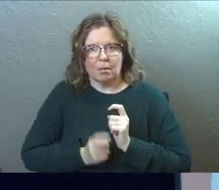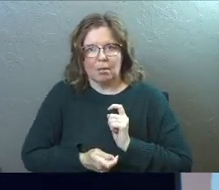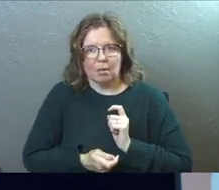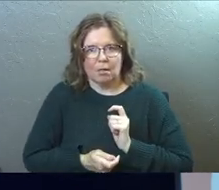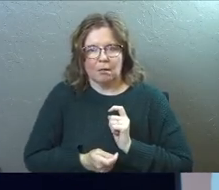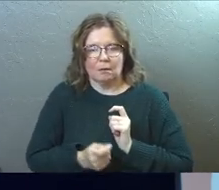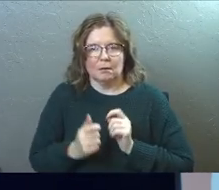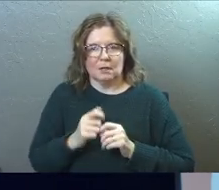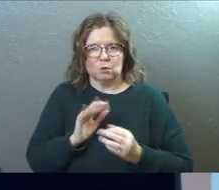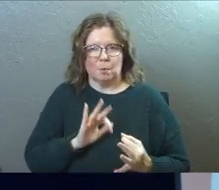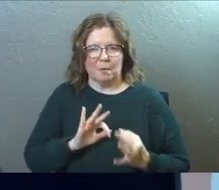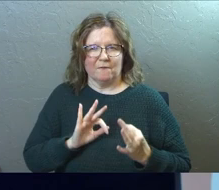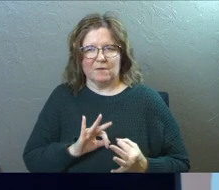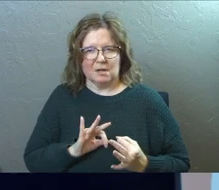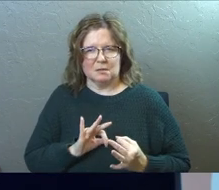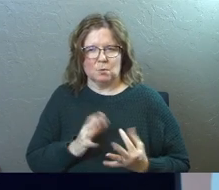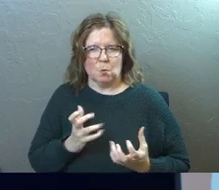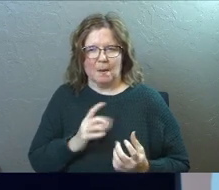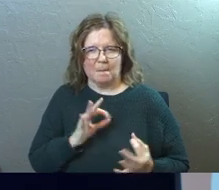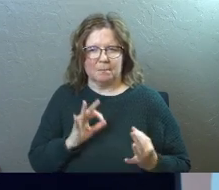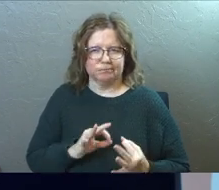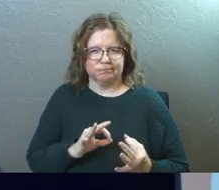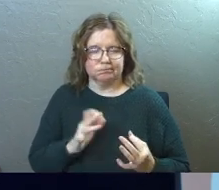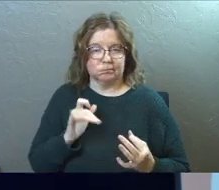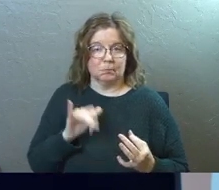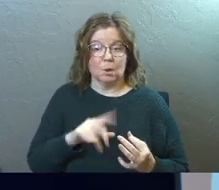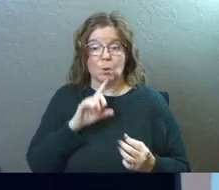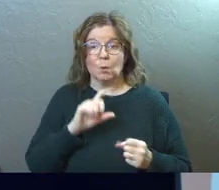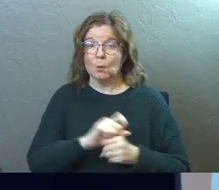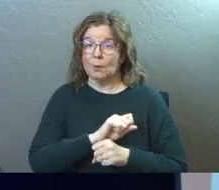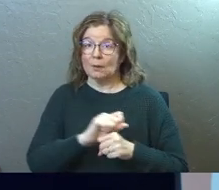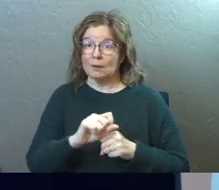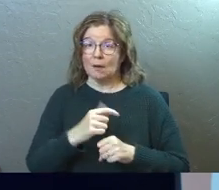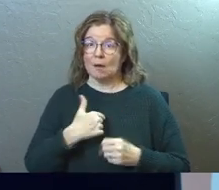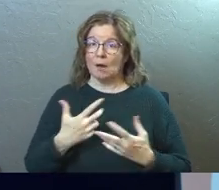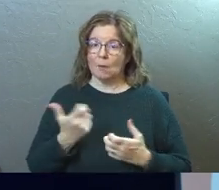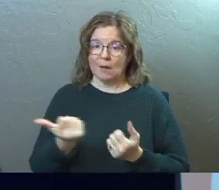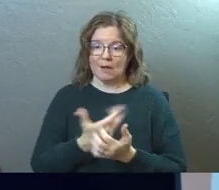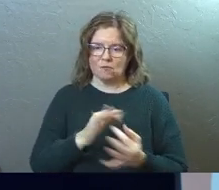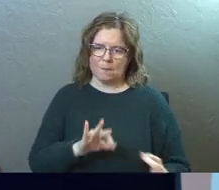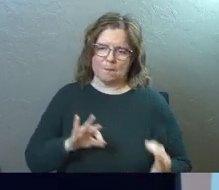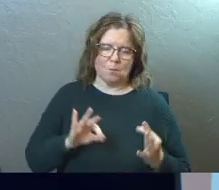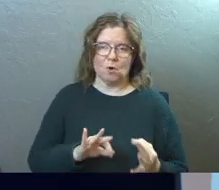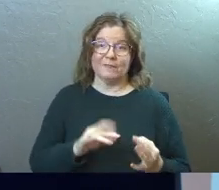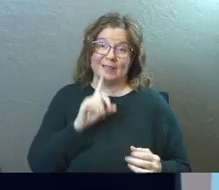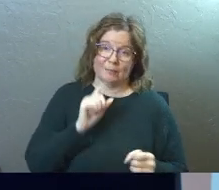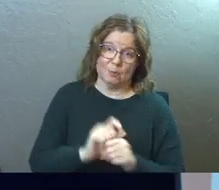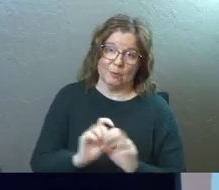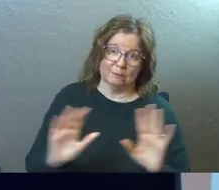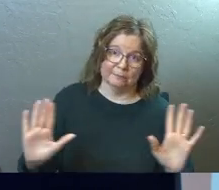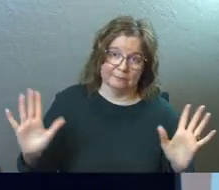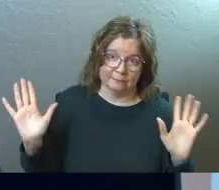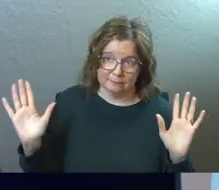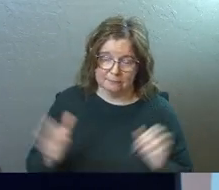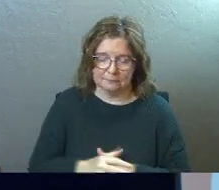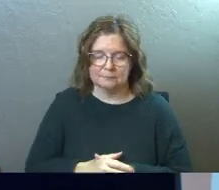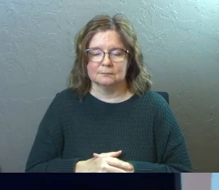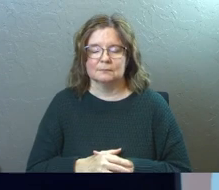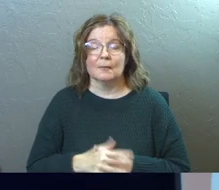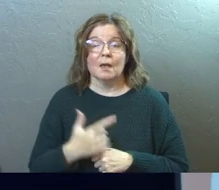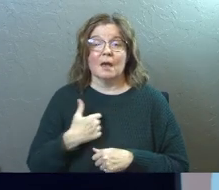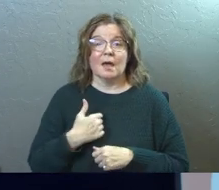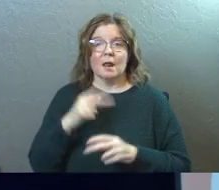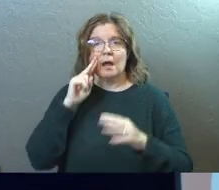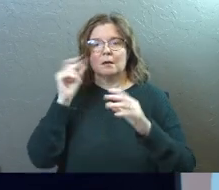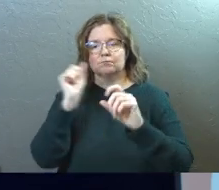change into perfectionism. That really, I want everything to be perfect, let's be real. And